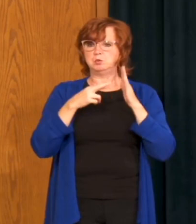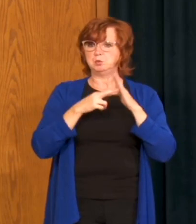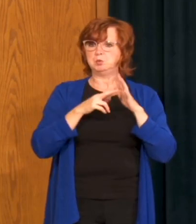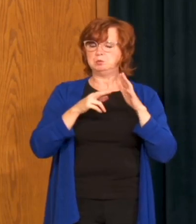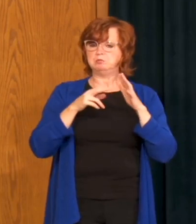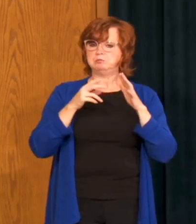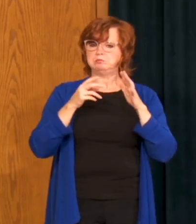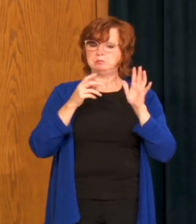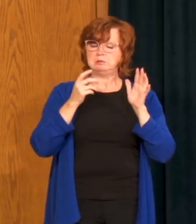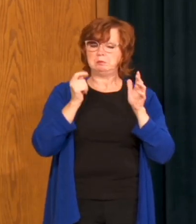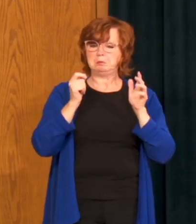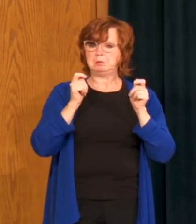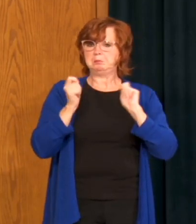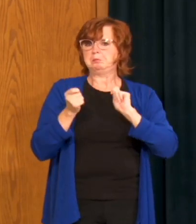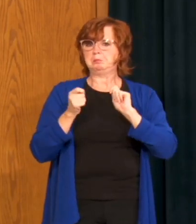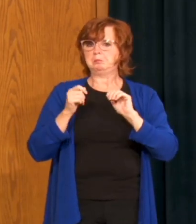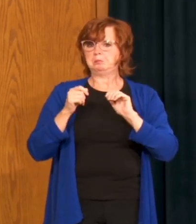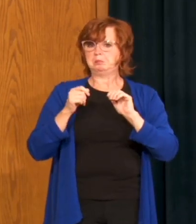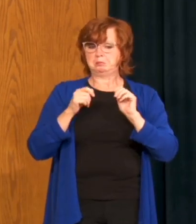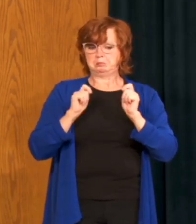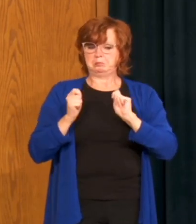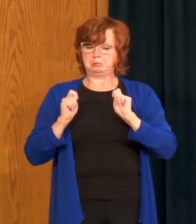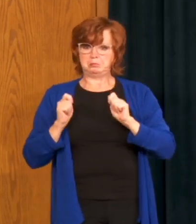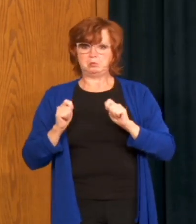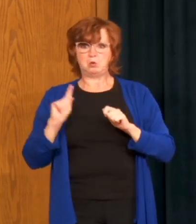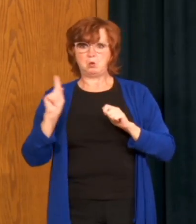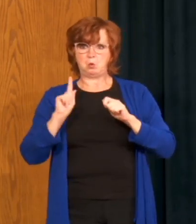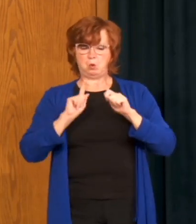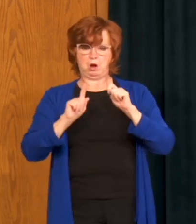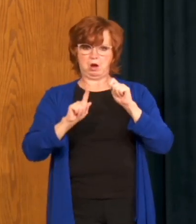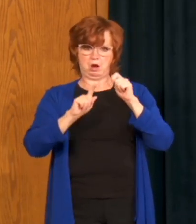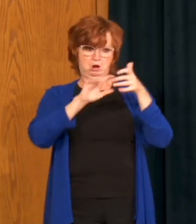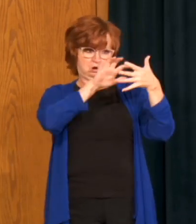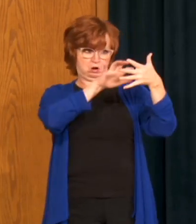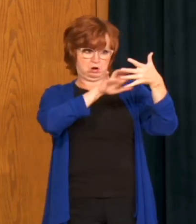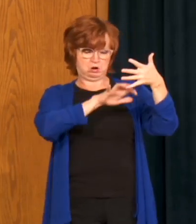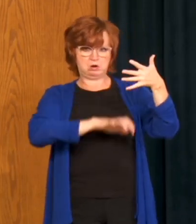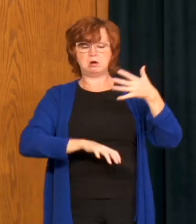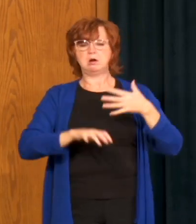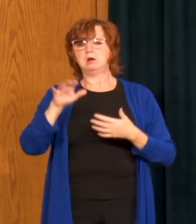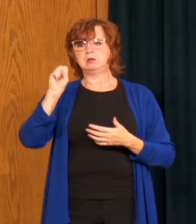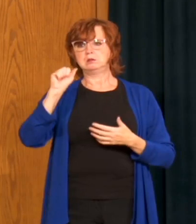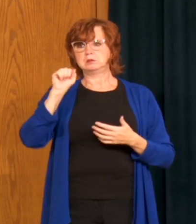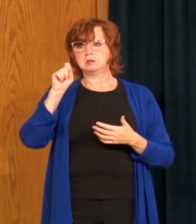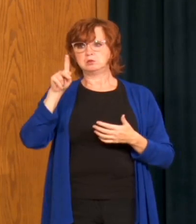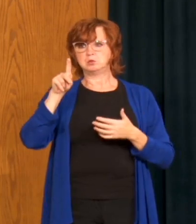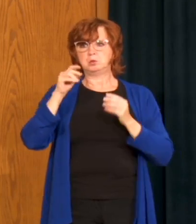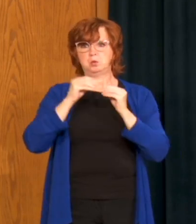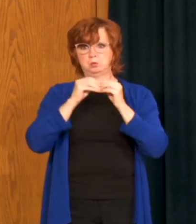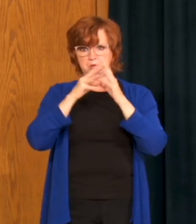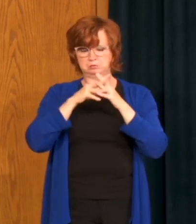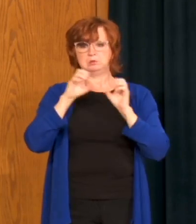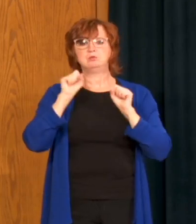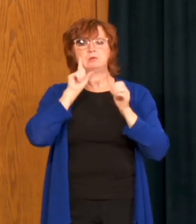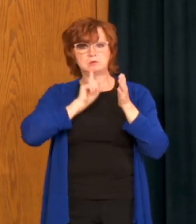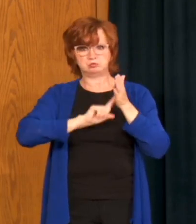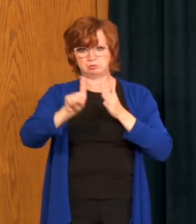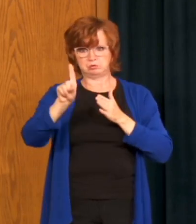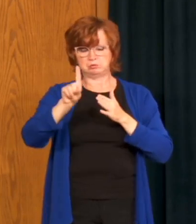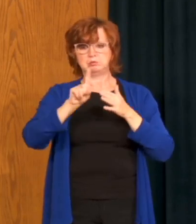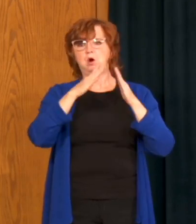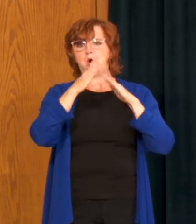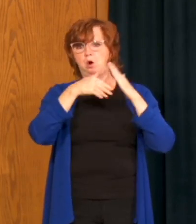found in the Re-Open Saskatchewan plan on the Government of Saskatchewan website. Finally, I just wanted to once again thank